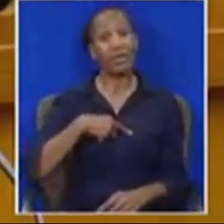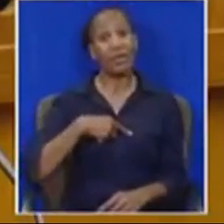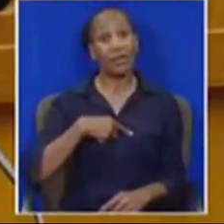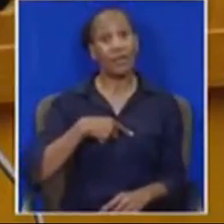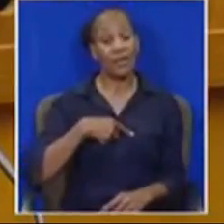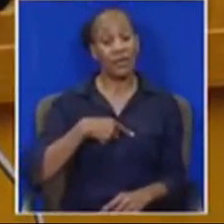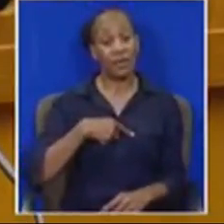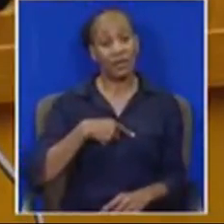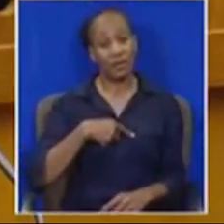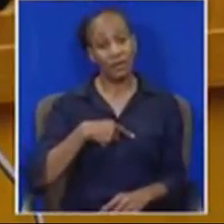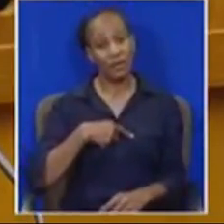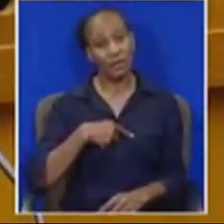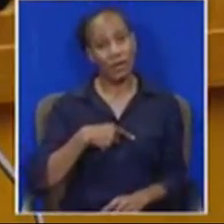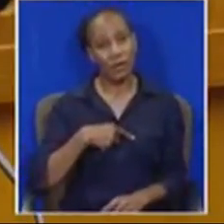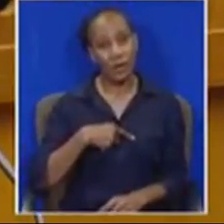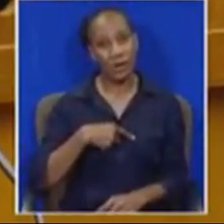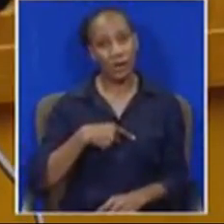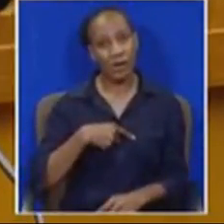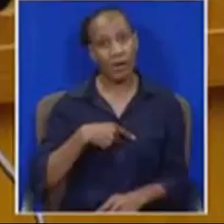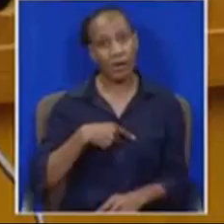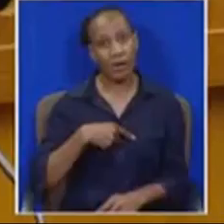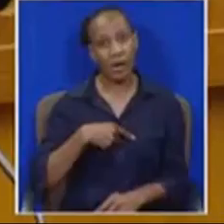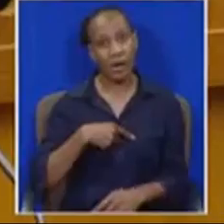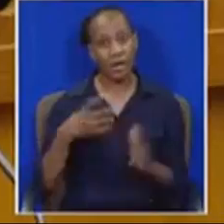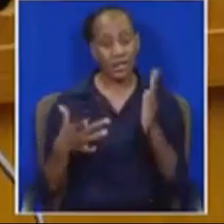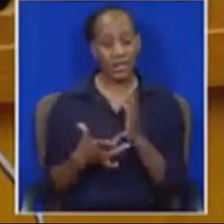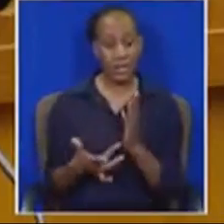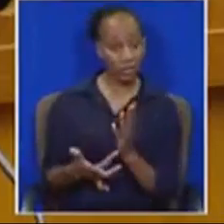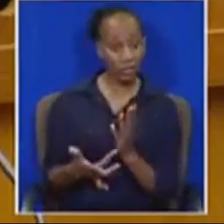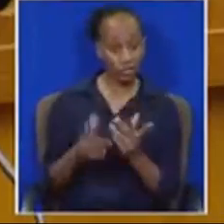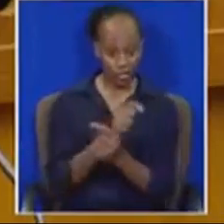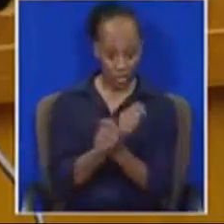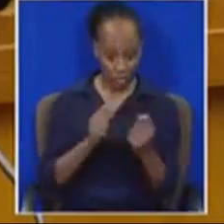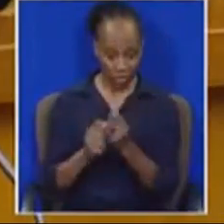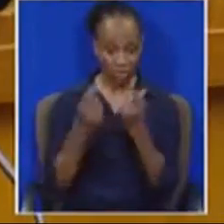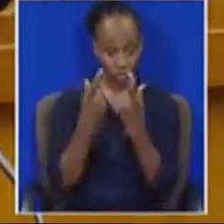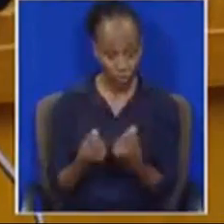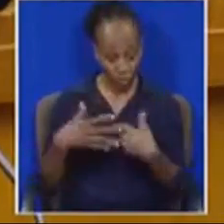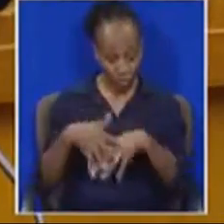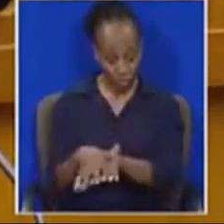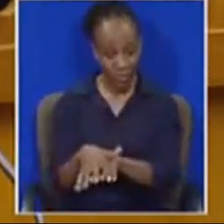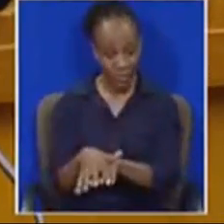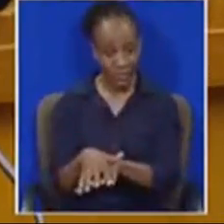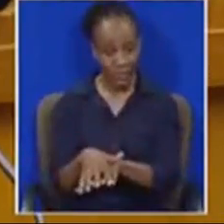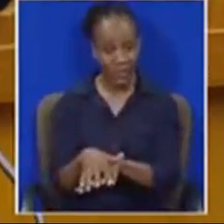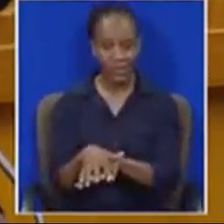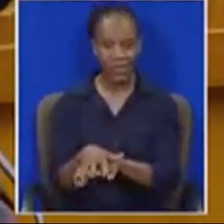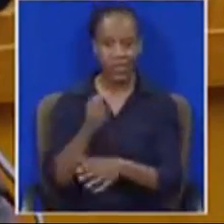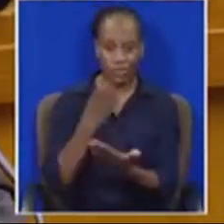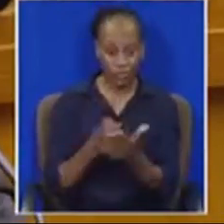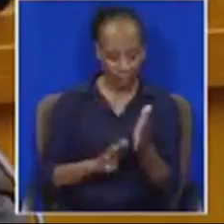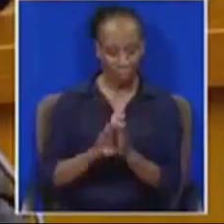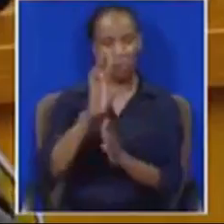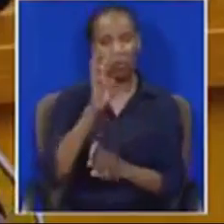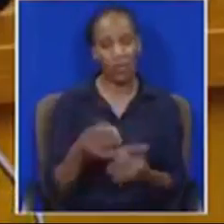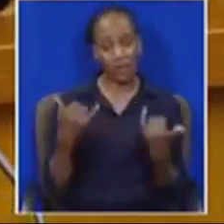advantage of rapid technological change. The fourth industrial revolution is